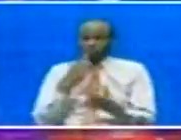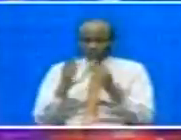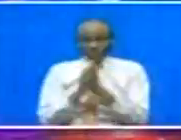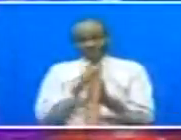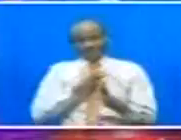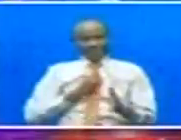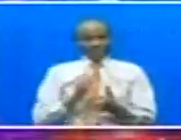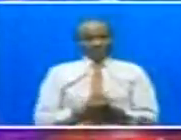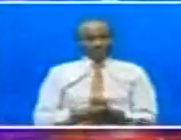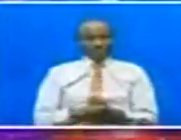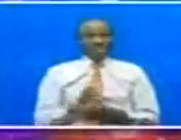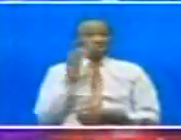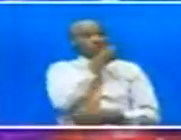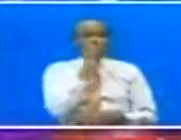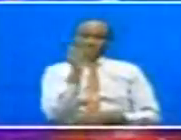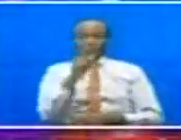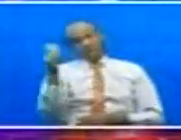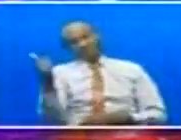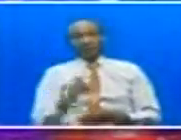will. Not Kiraito, the other one.